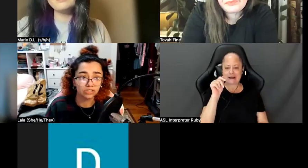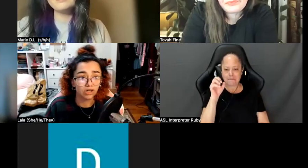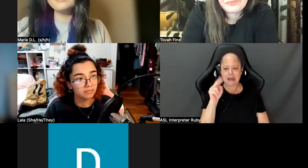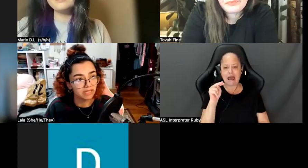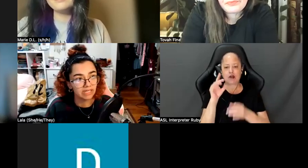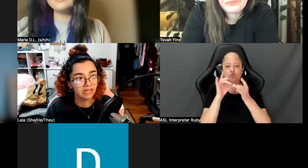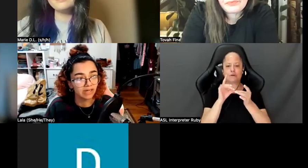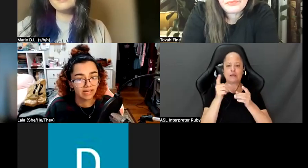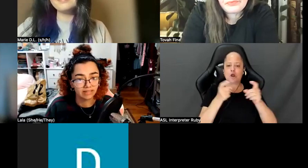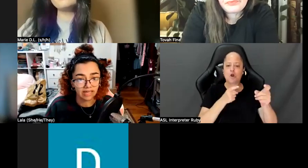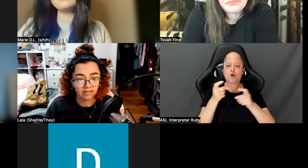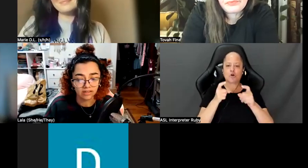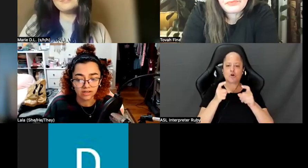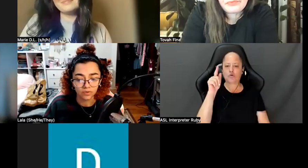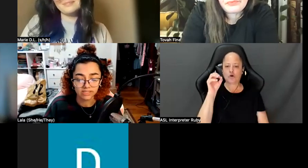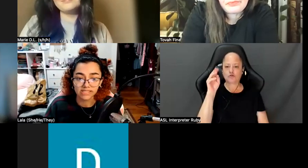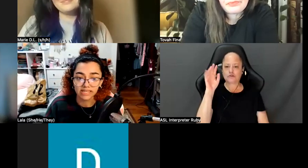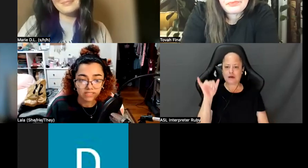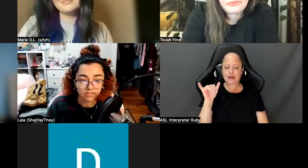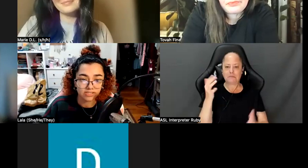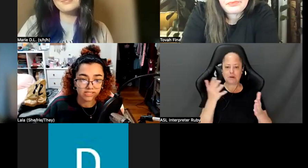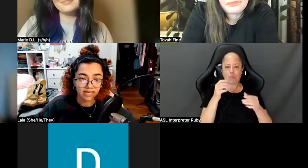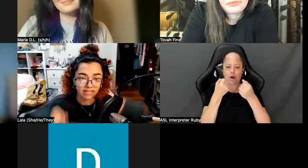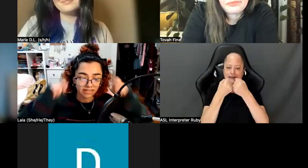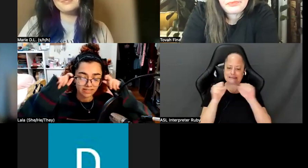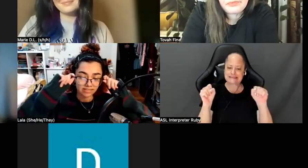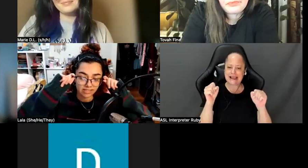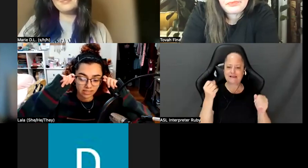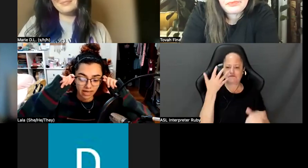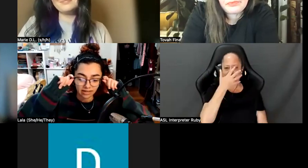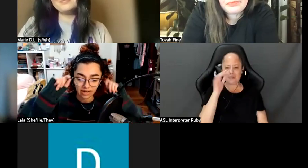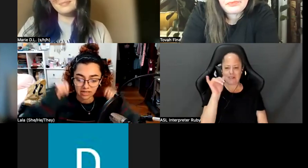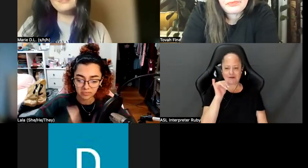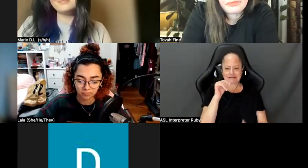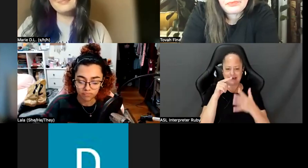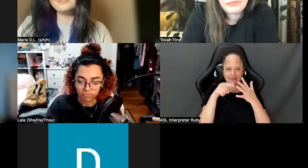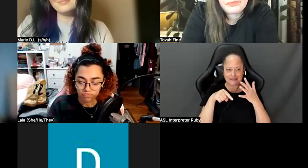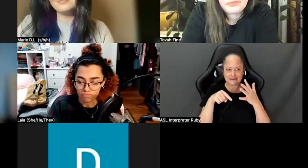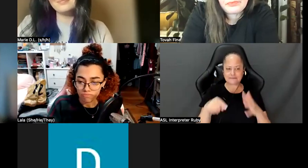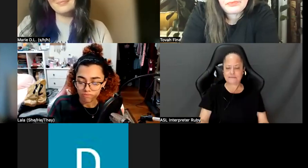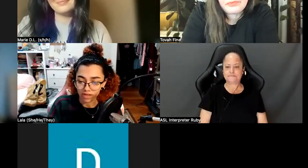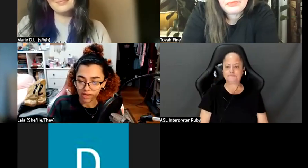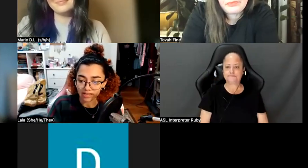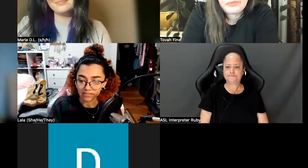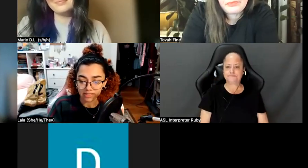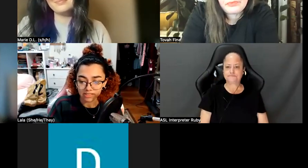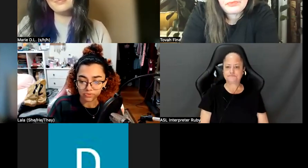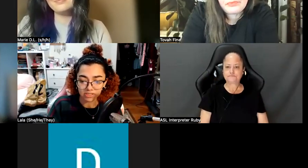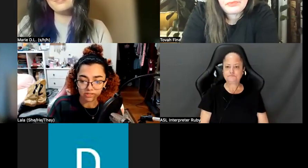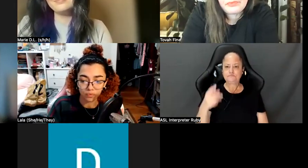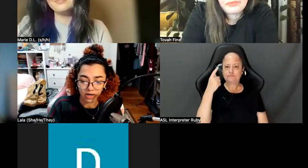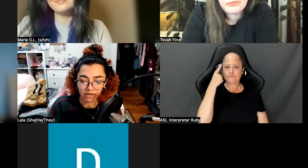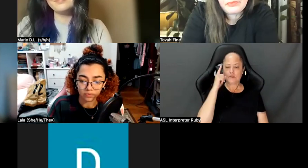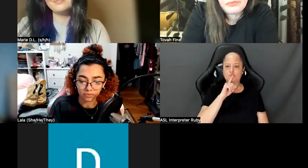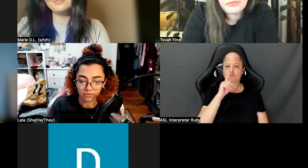and autonomy and like what safety looks like and things like that. And I think that's